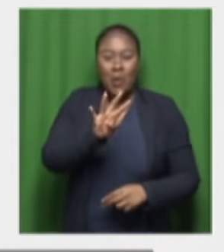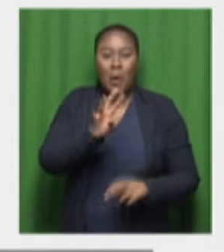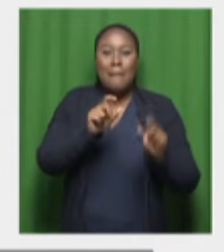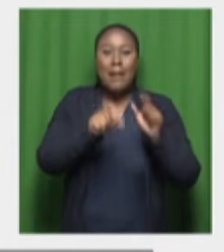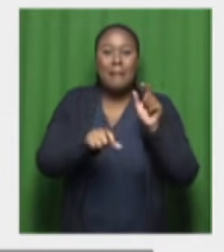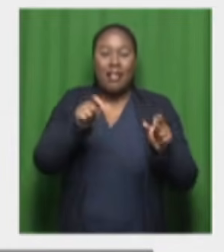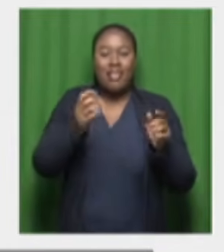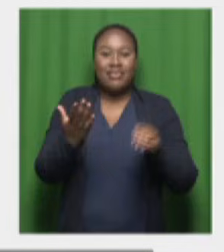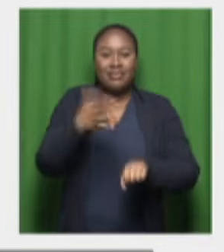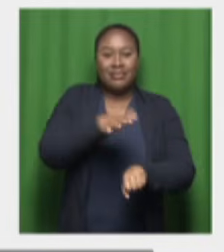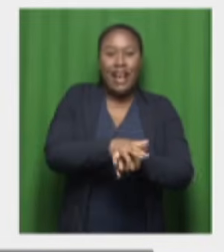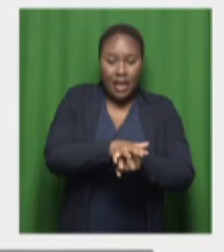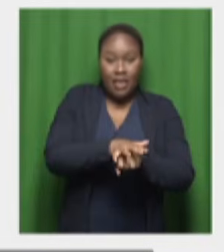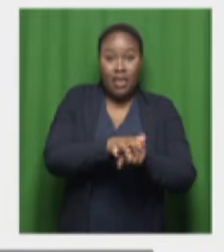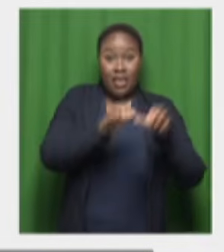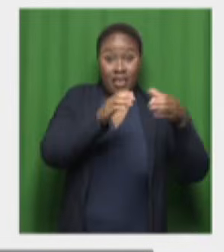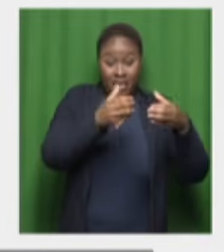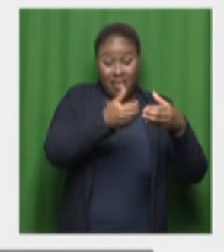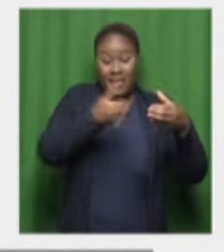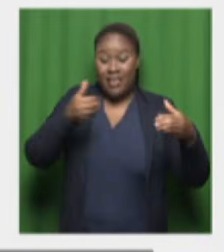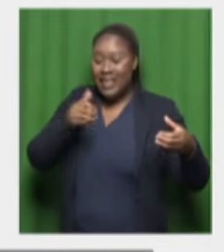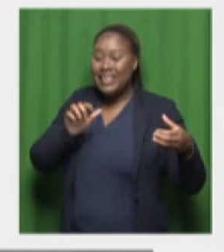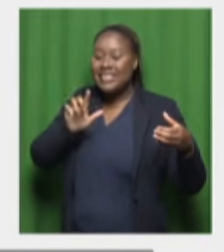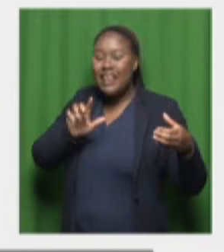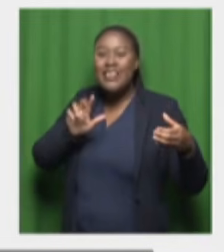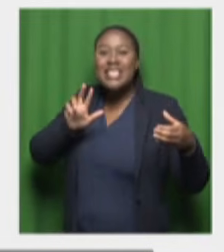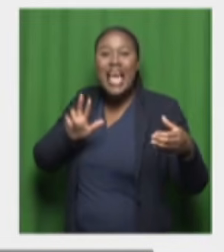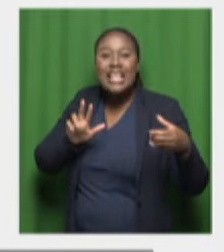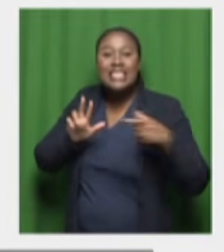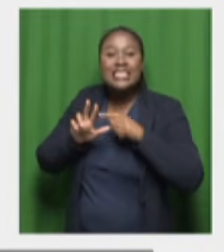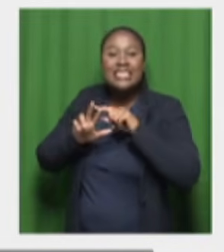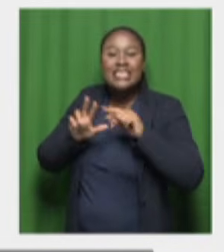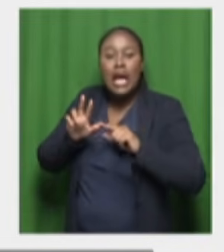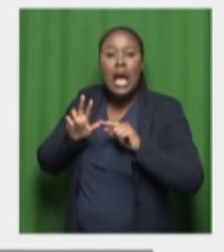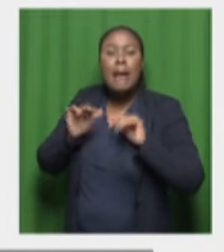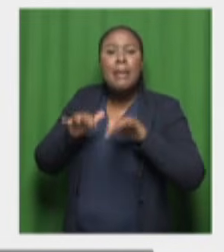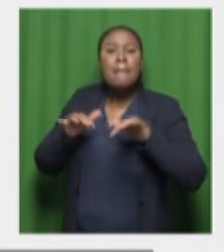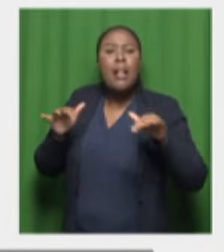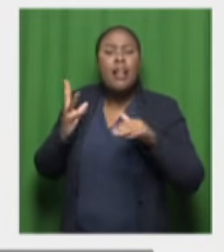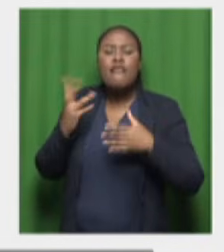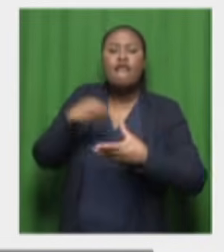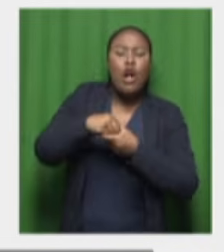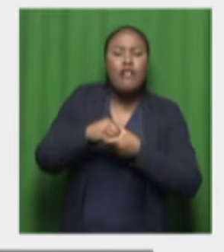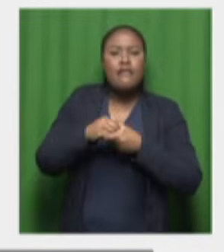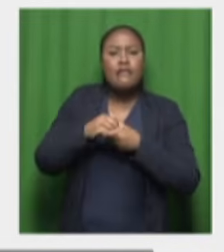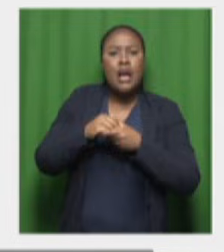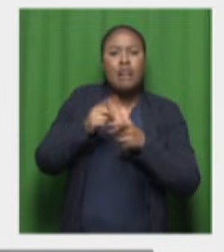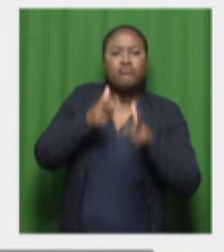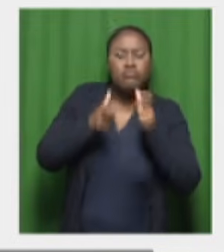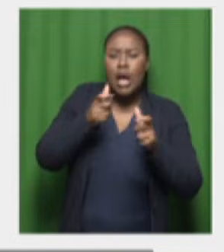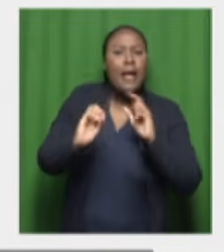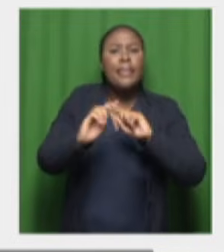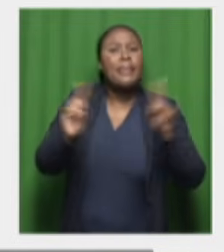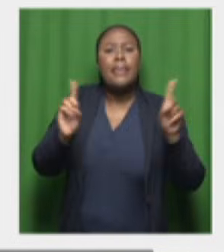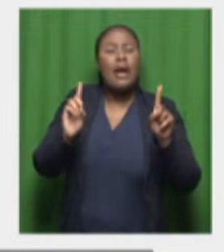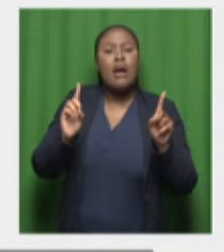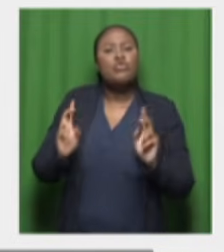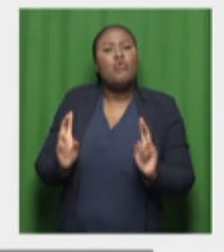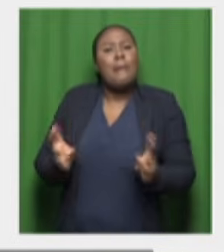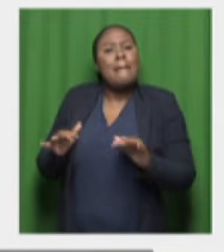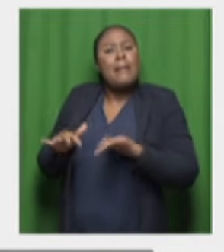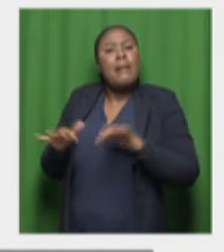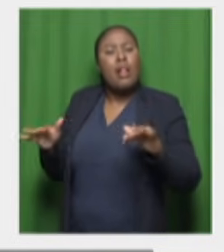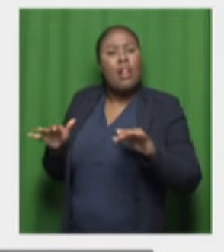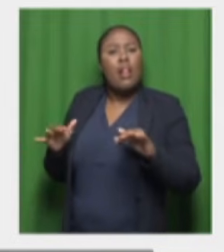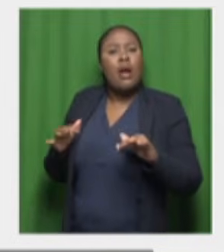murders, 78 was innocent victims. 78 innocent victims where the investigation concluded